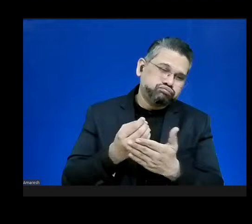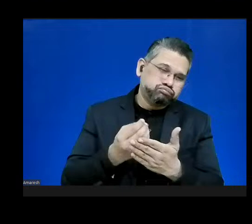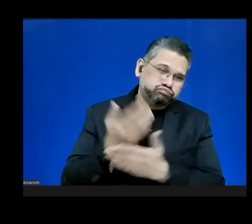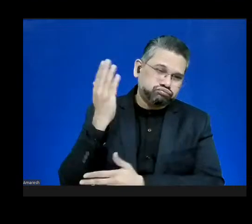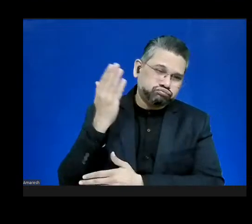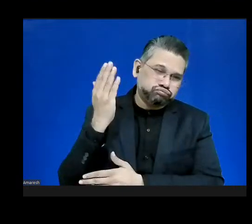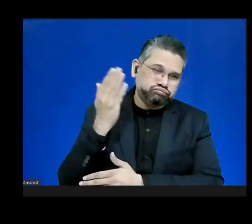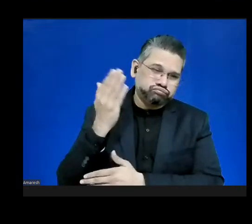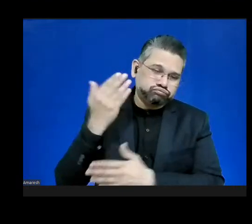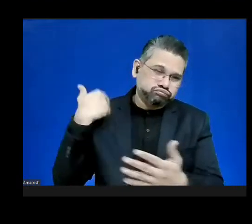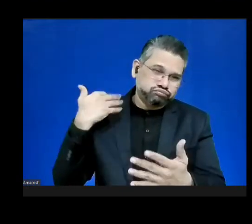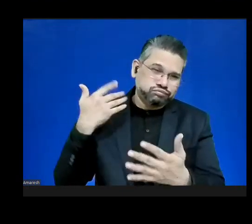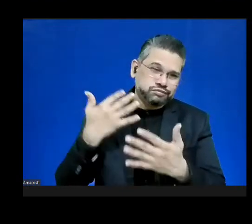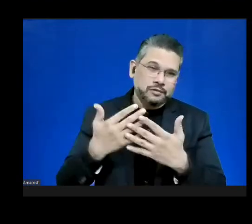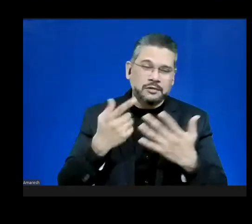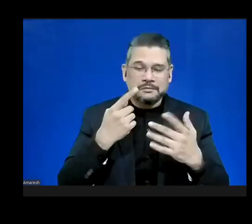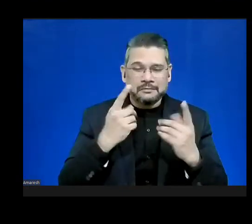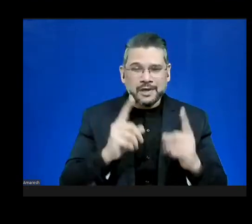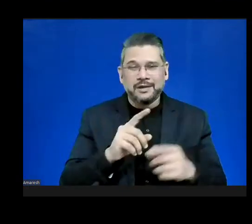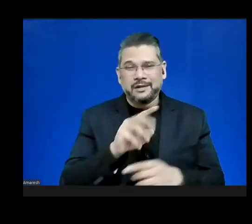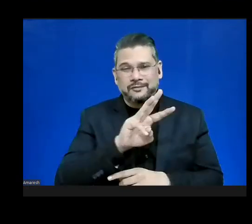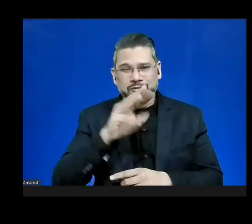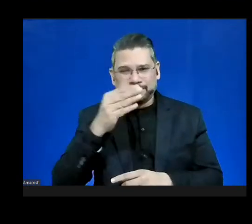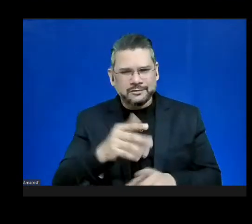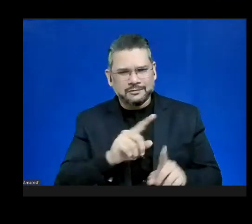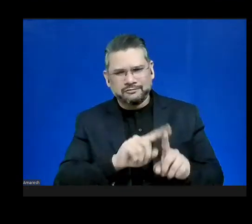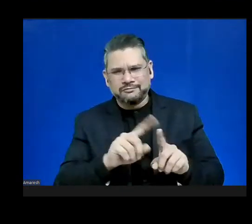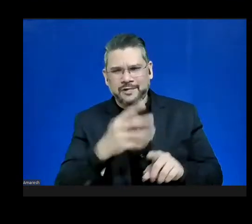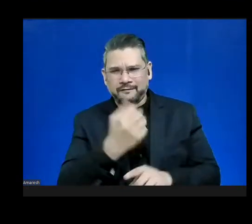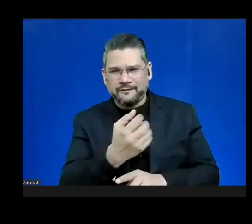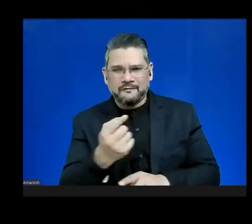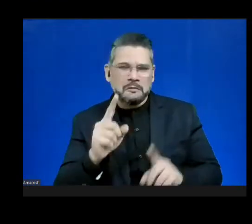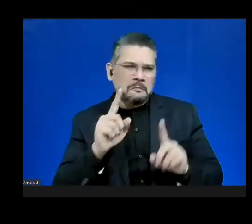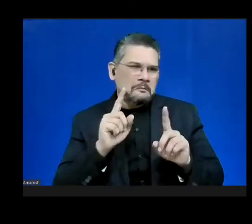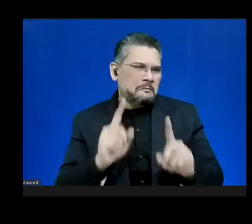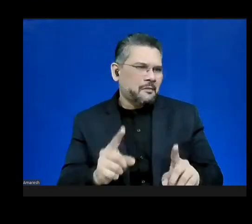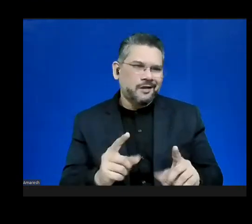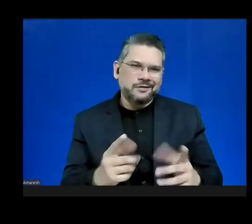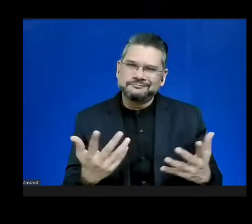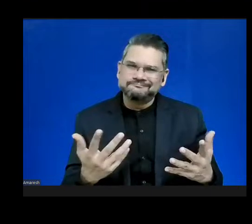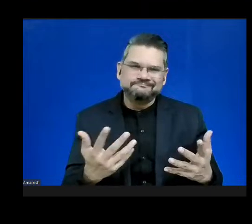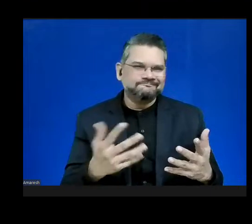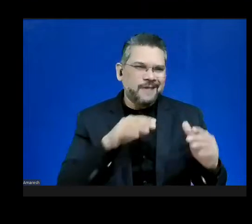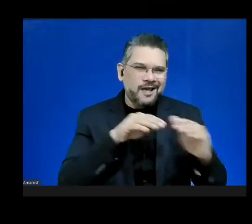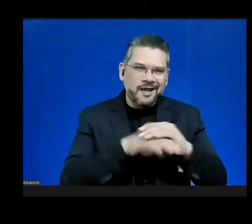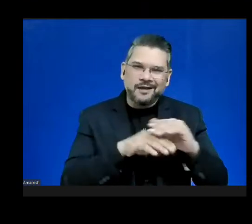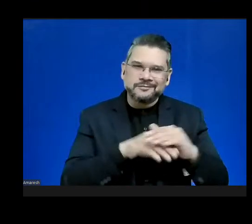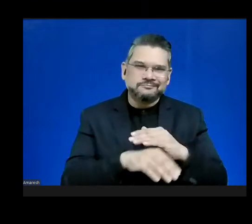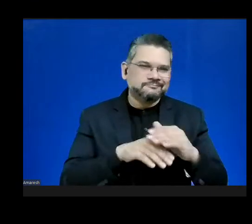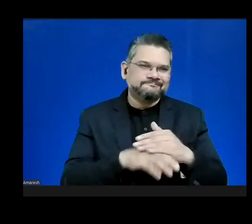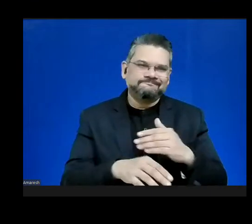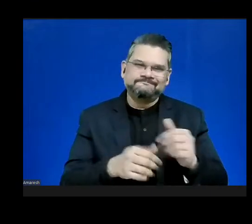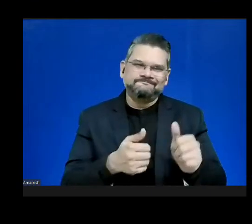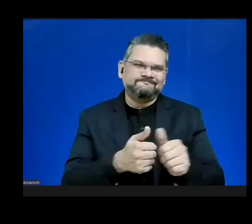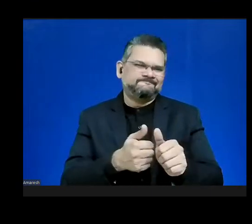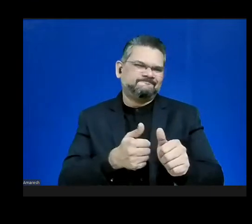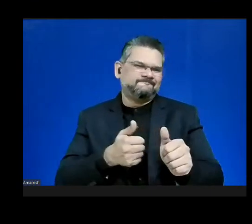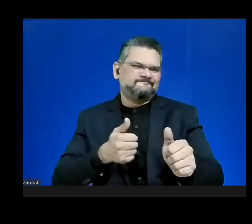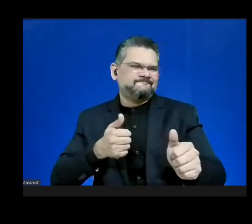is still we are a long way to go from making those things really accessible. So